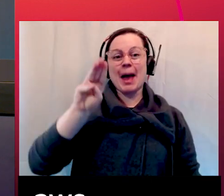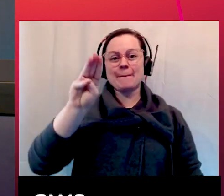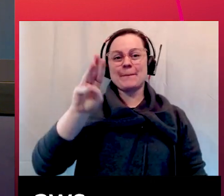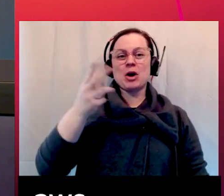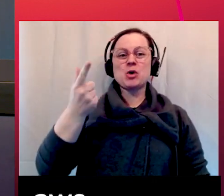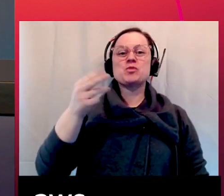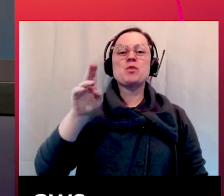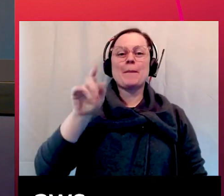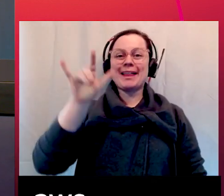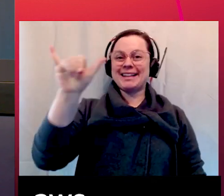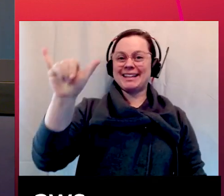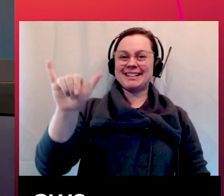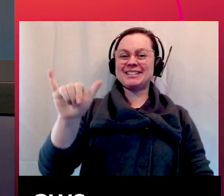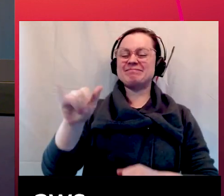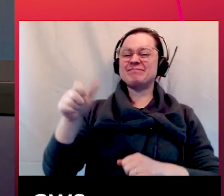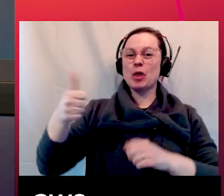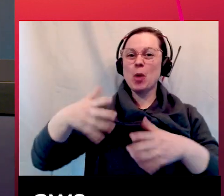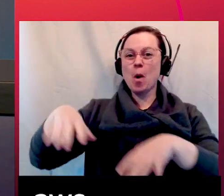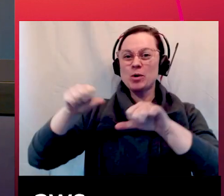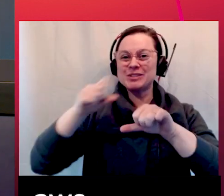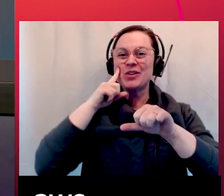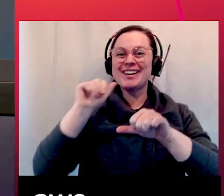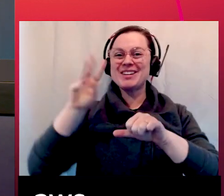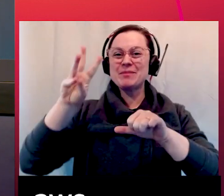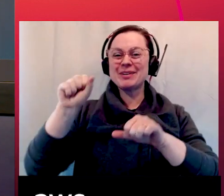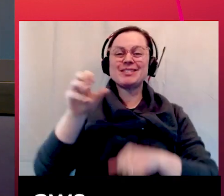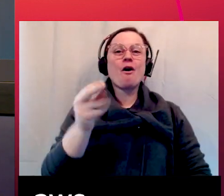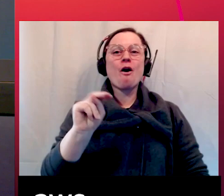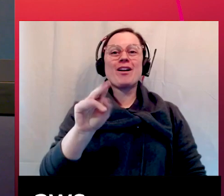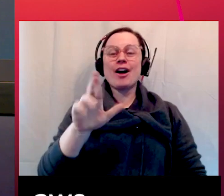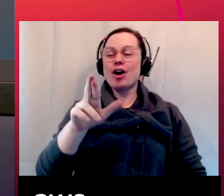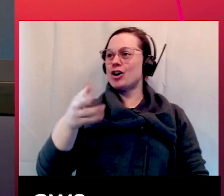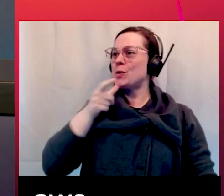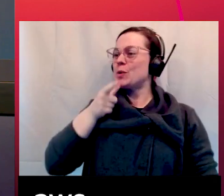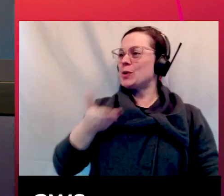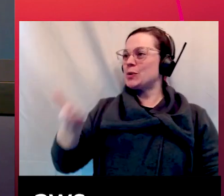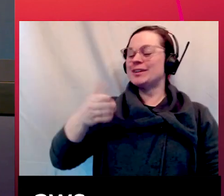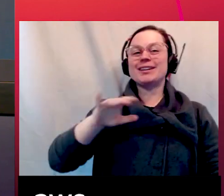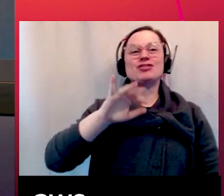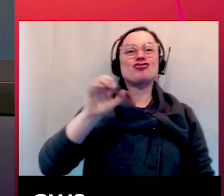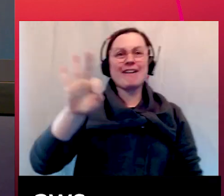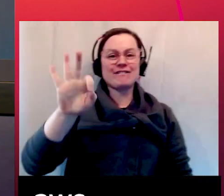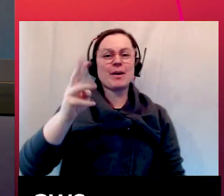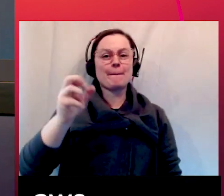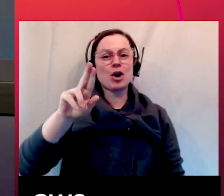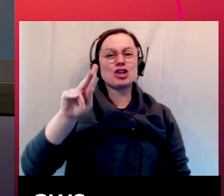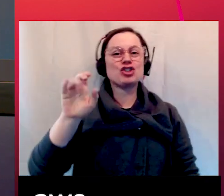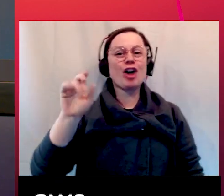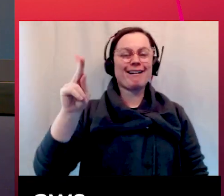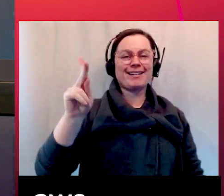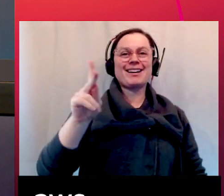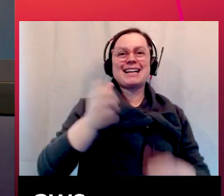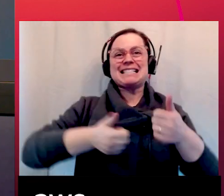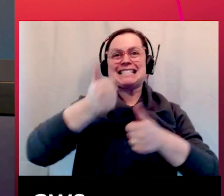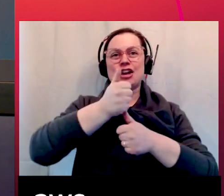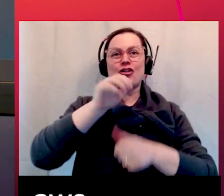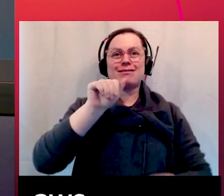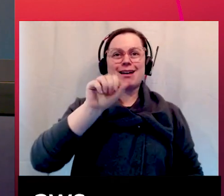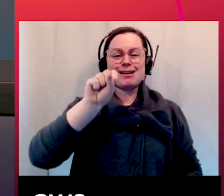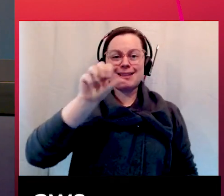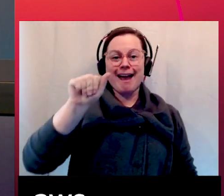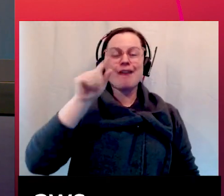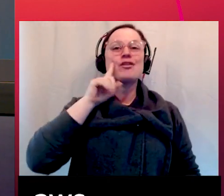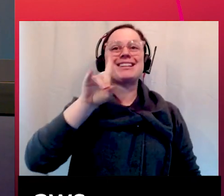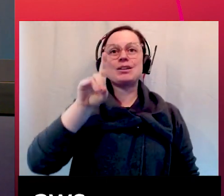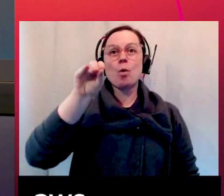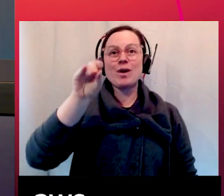one of your hosts for AWS On Air. Jeff, tell the people who you are. My name is Jeff Mershak. I'm a senior solutions architect for our DoD Air Force team.